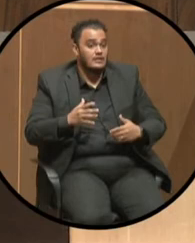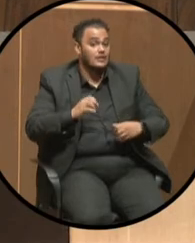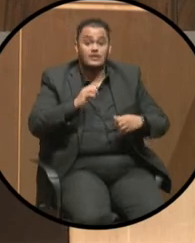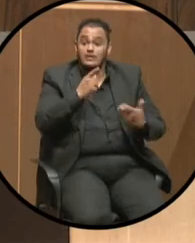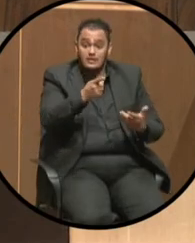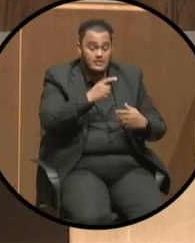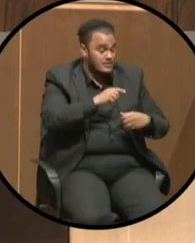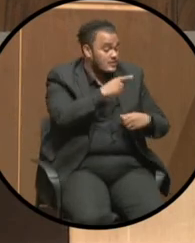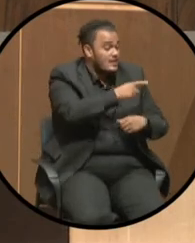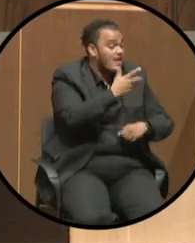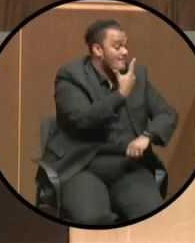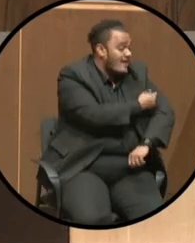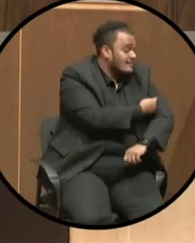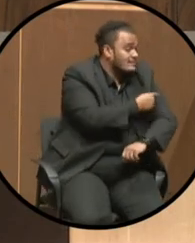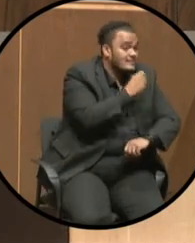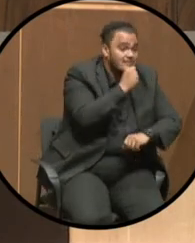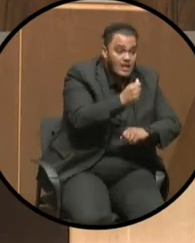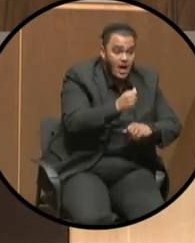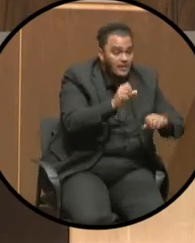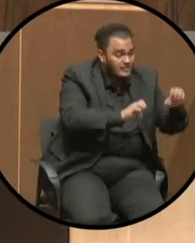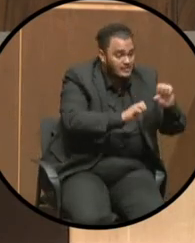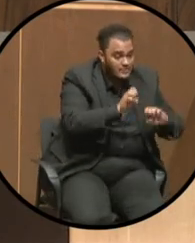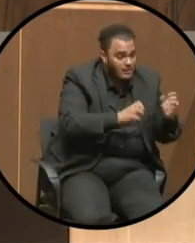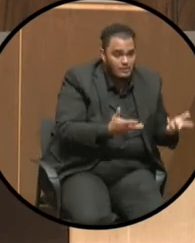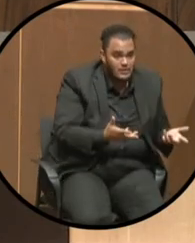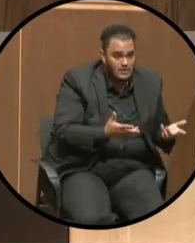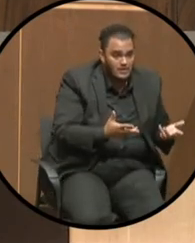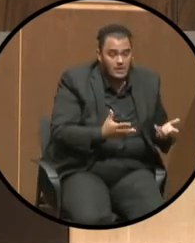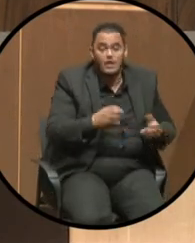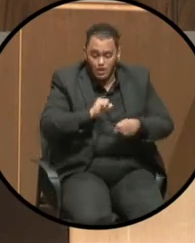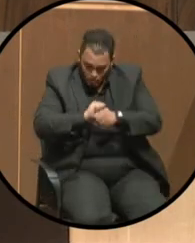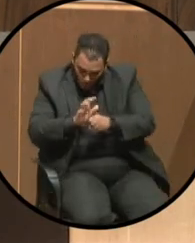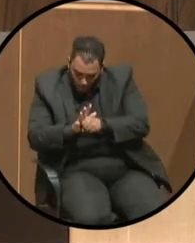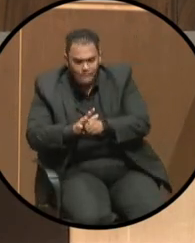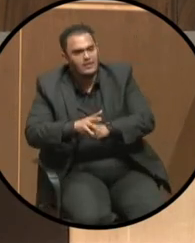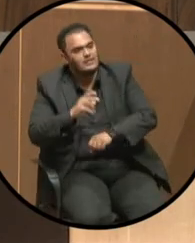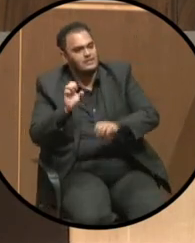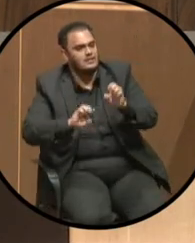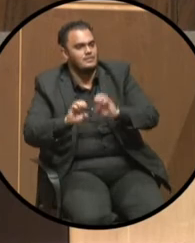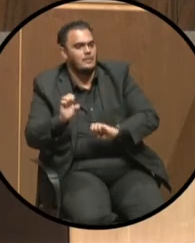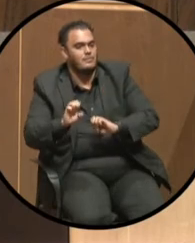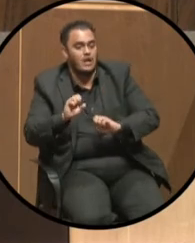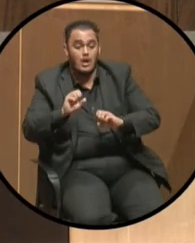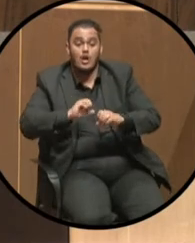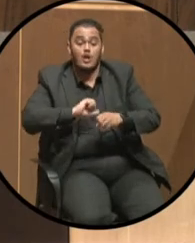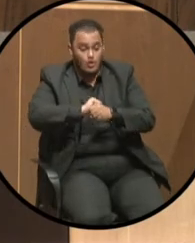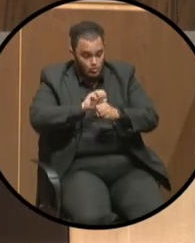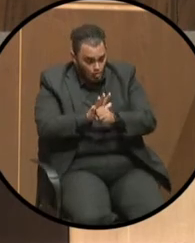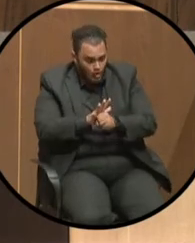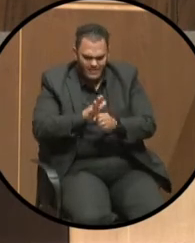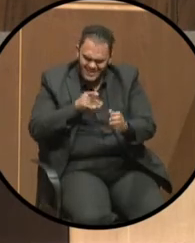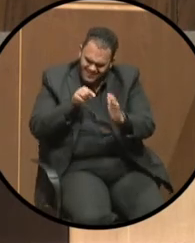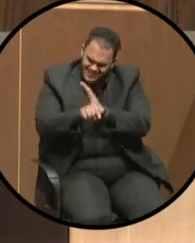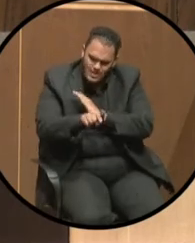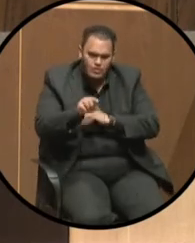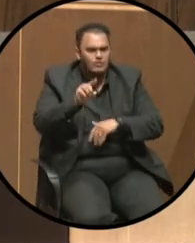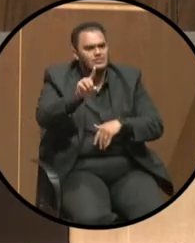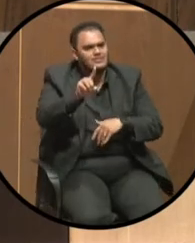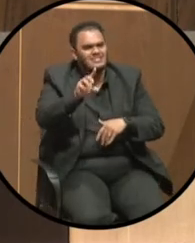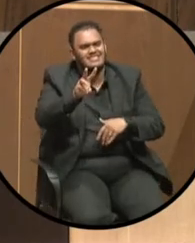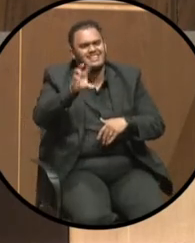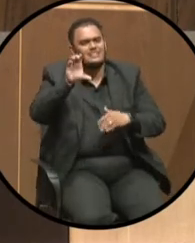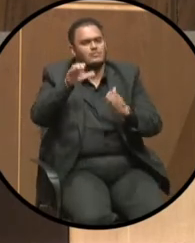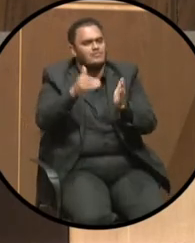is. COVID has killed over 600,000 people in the U.S., and others are still suffering from